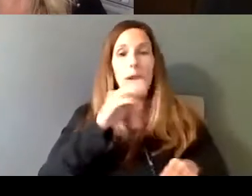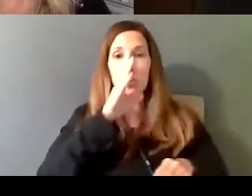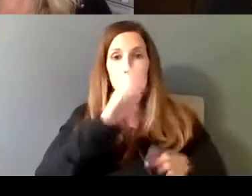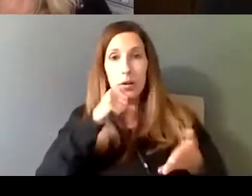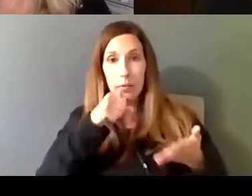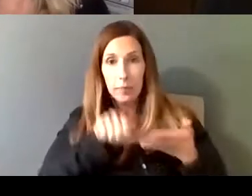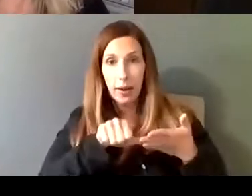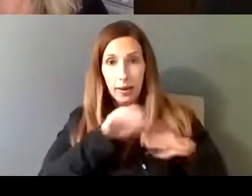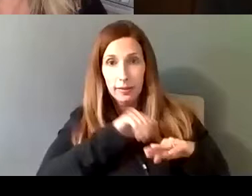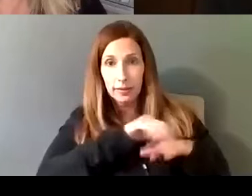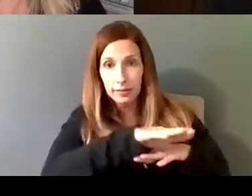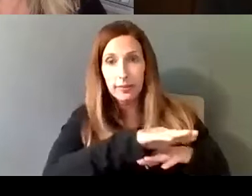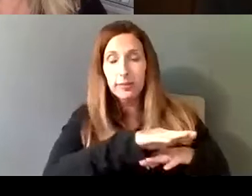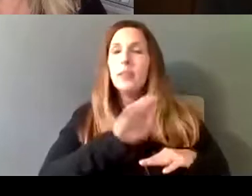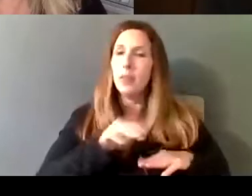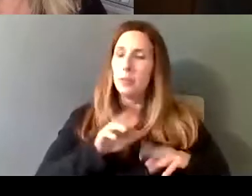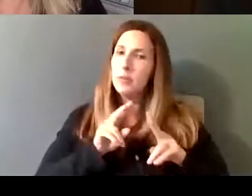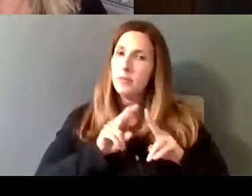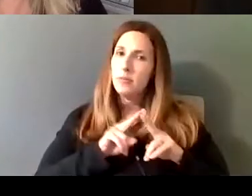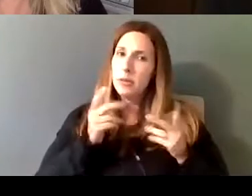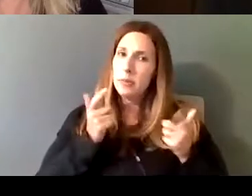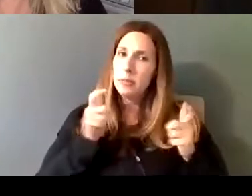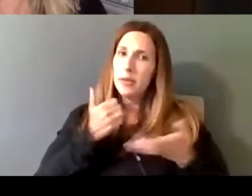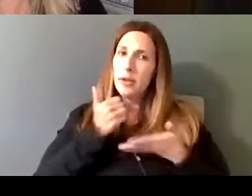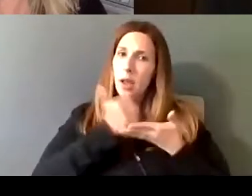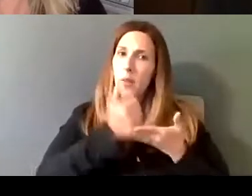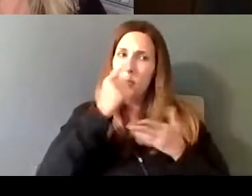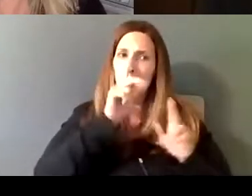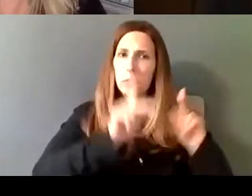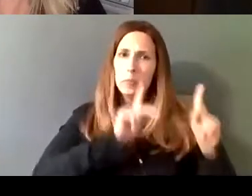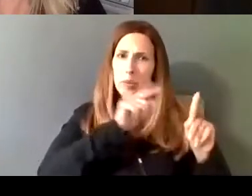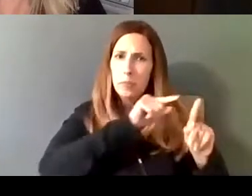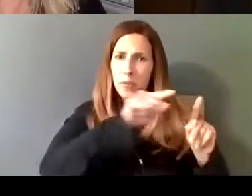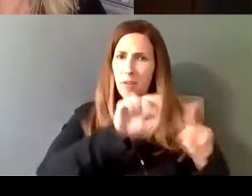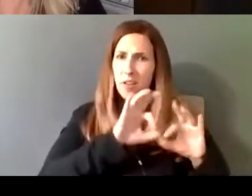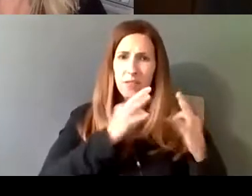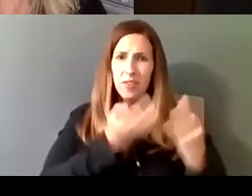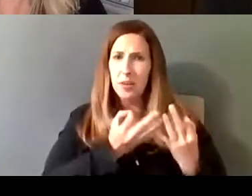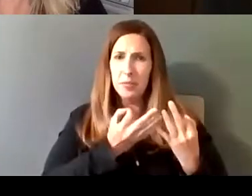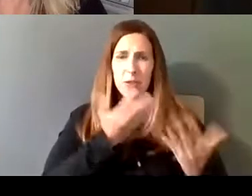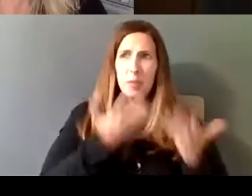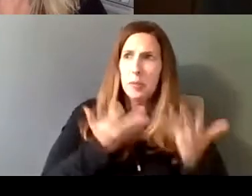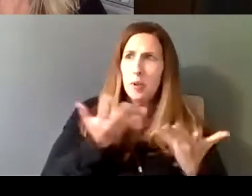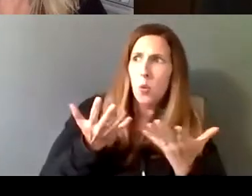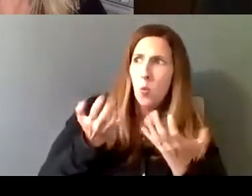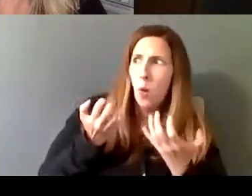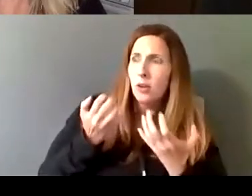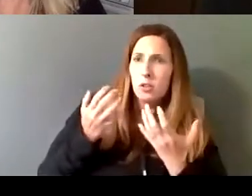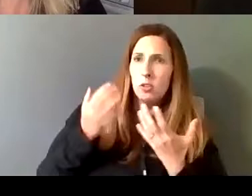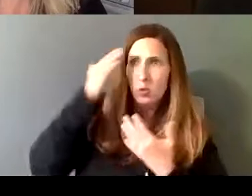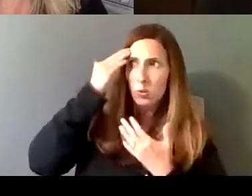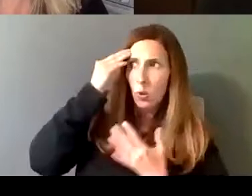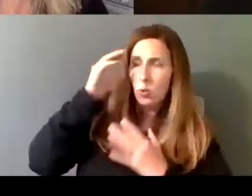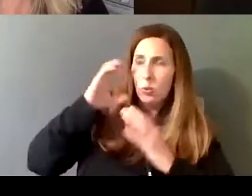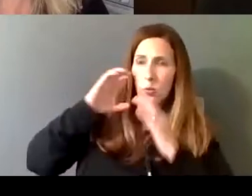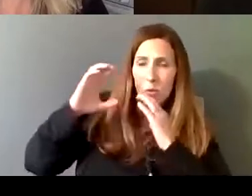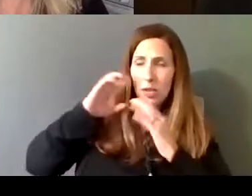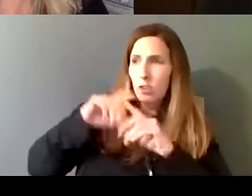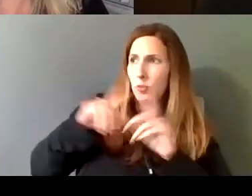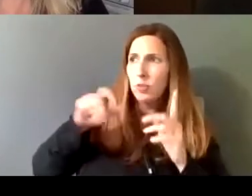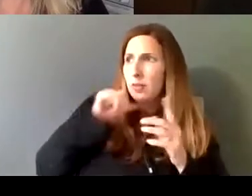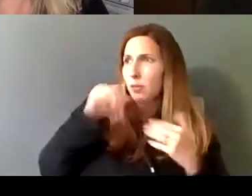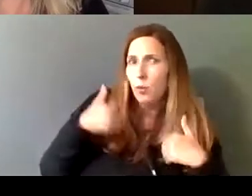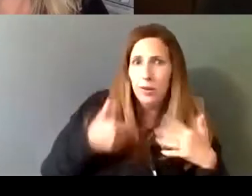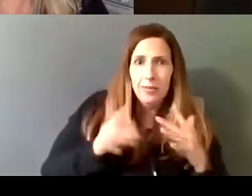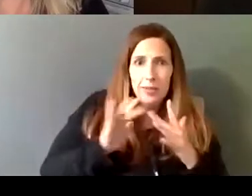which was, I think, a really big help for those individuals and families who maybe wanted to be communicated to, but may not have